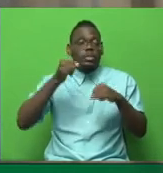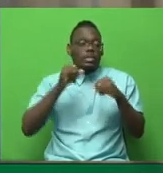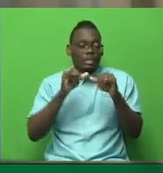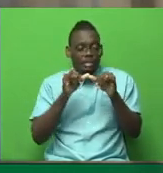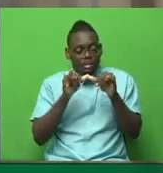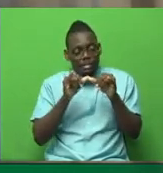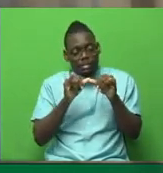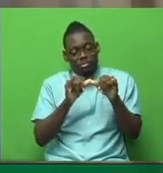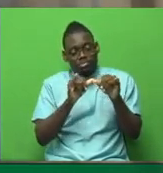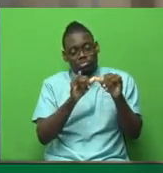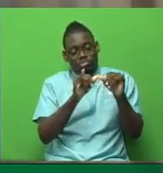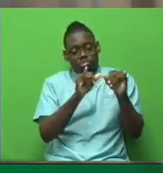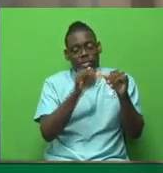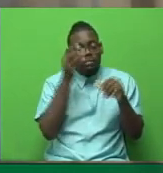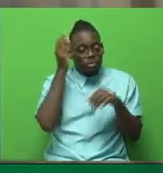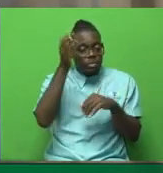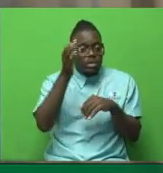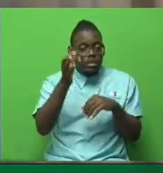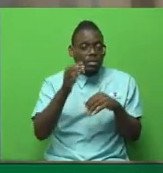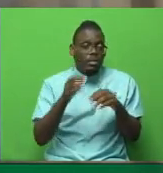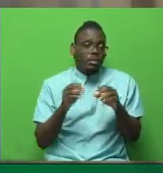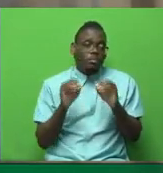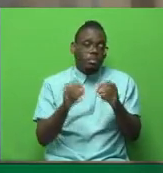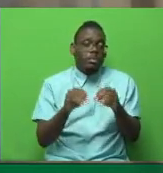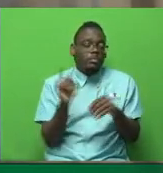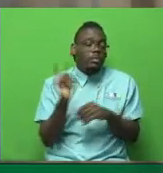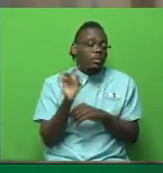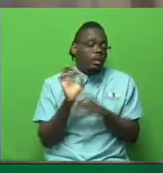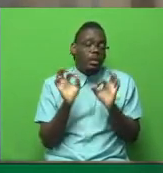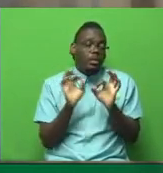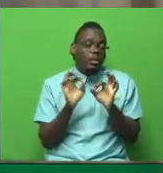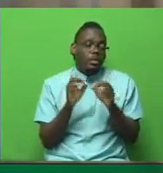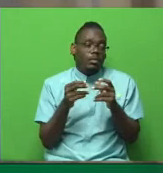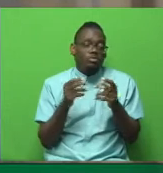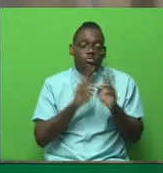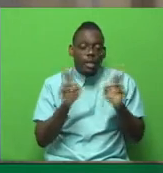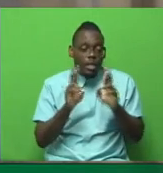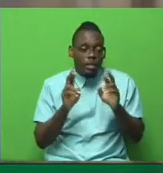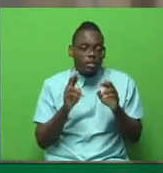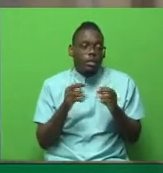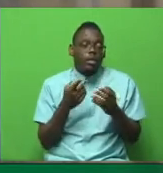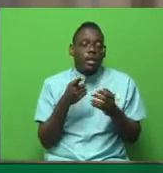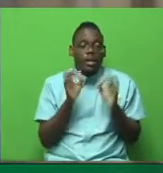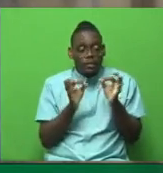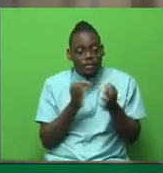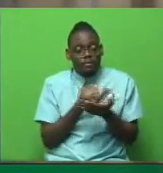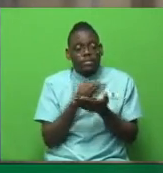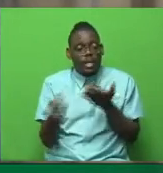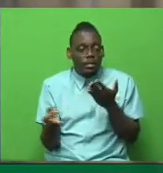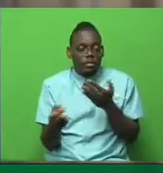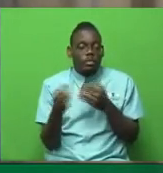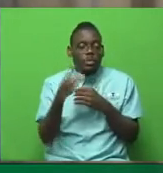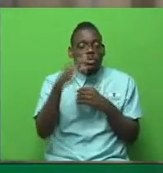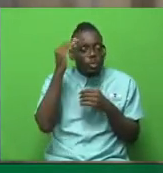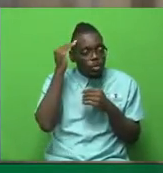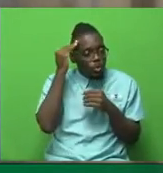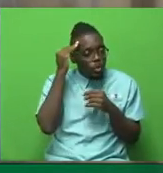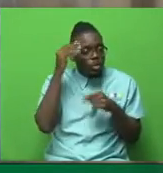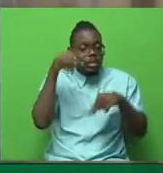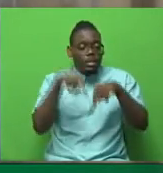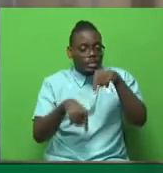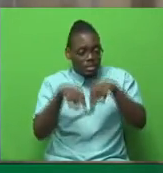for what will eventually happen which is that the price of gas and oil and Energy Products will fall but International